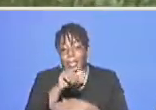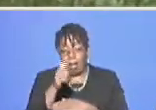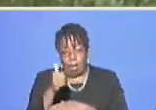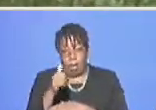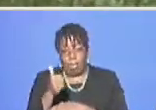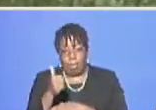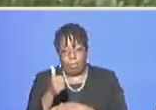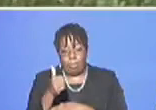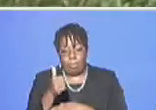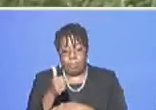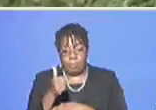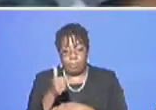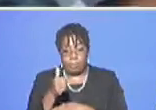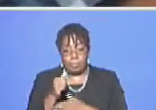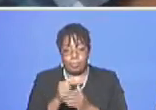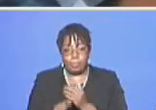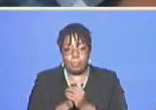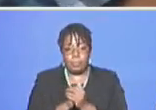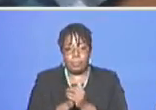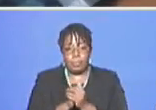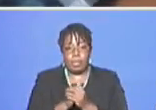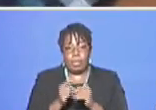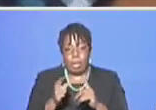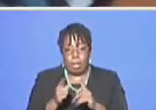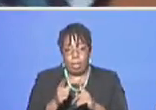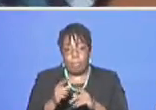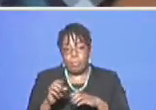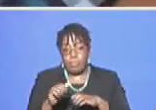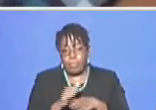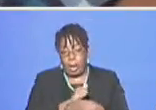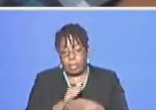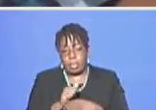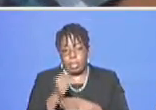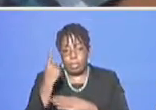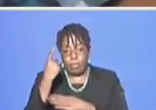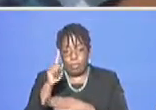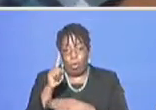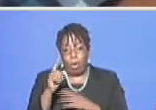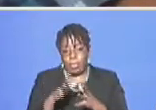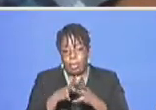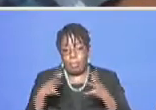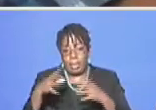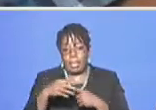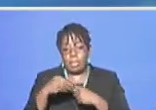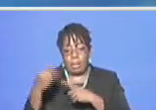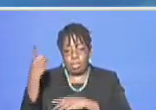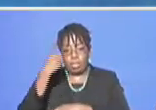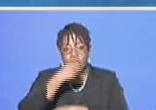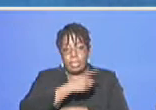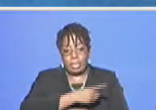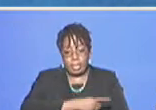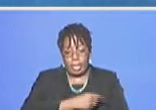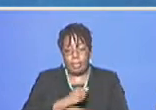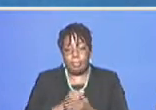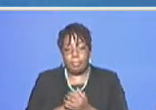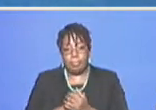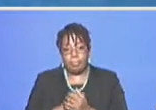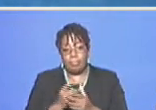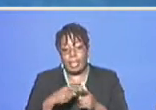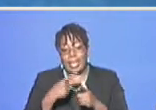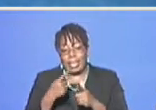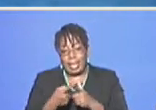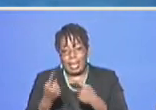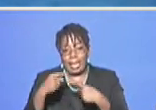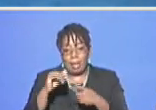ancillaries. We commenced practices for the big special day. Then came that big